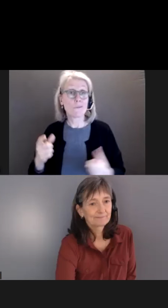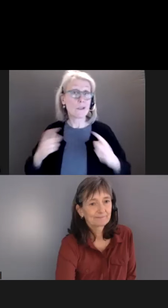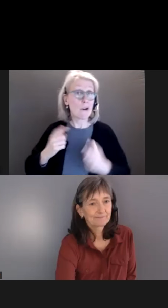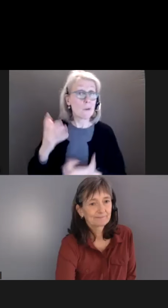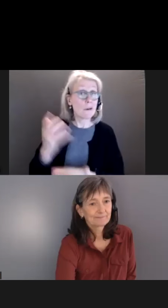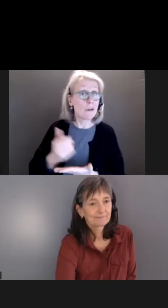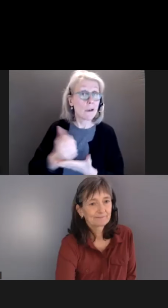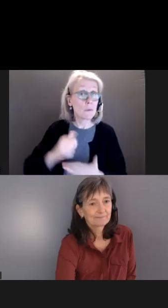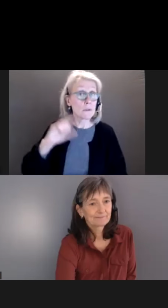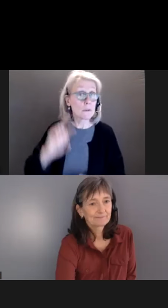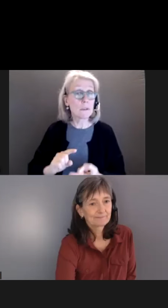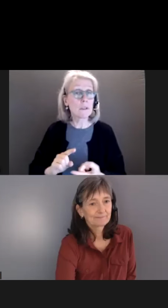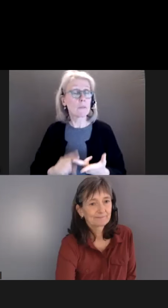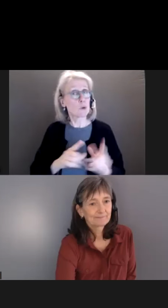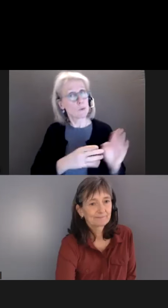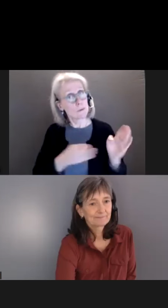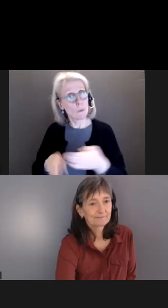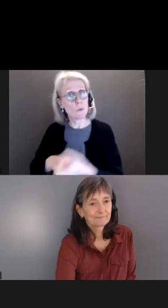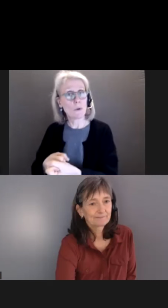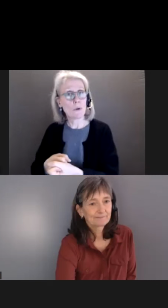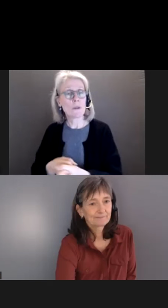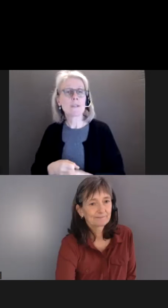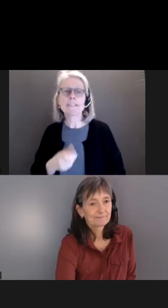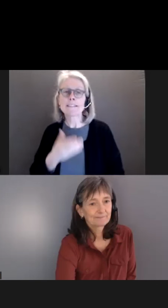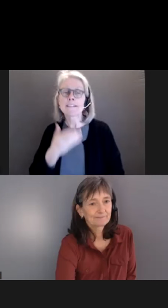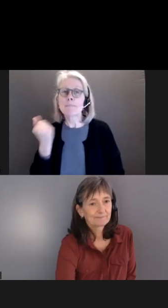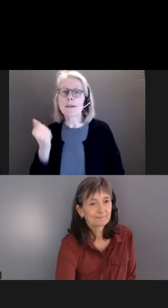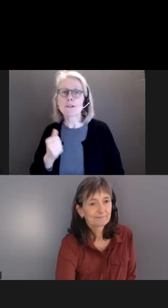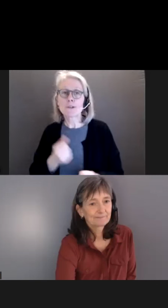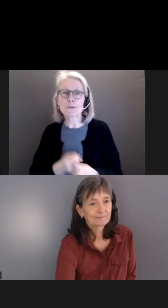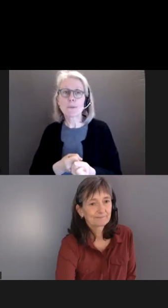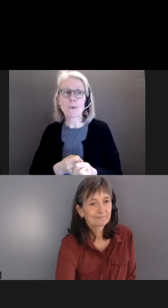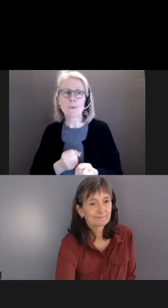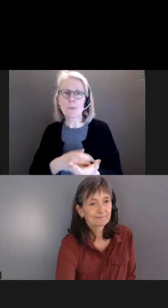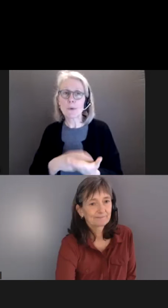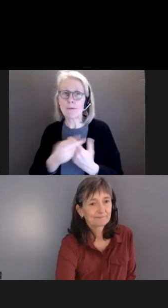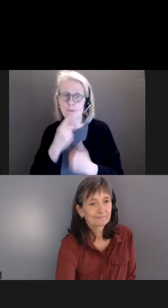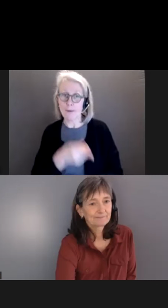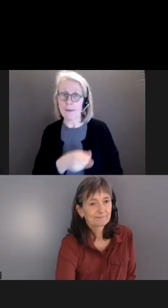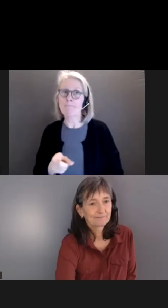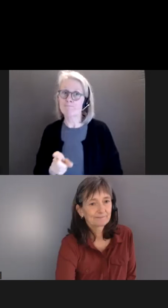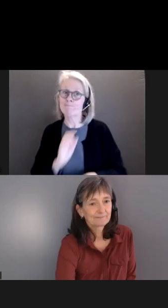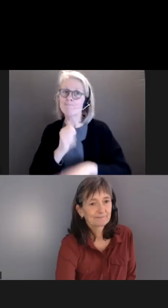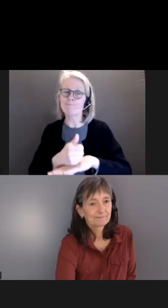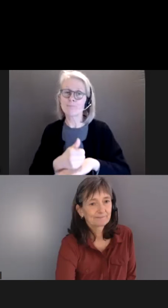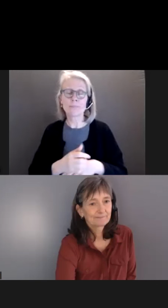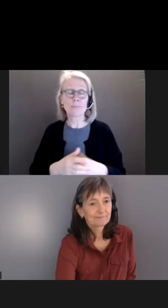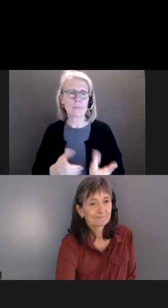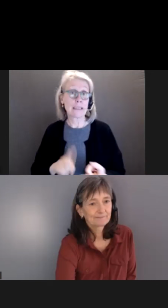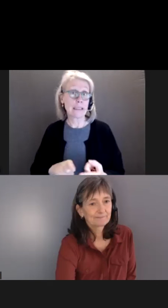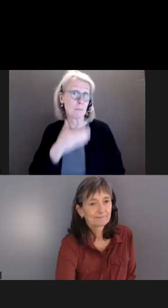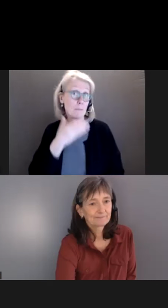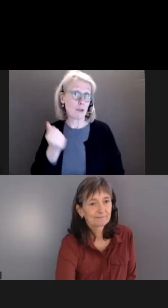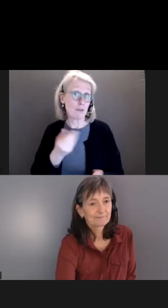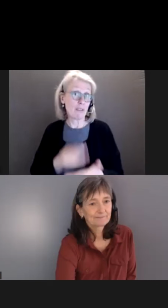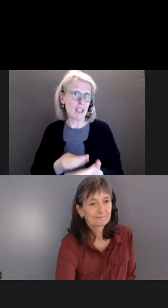distress. So better caregiver supports and interventions are needed to mitigate these consequences. Among them is the need for better